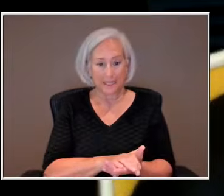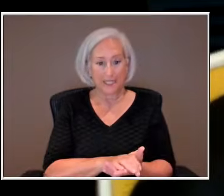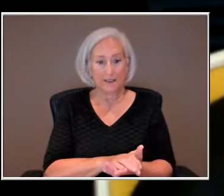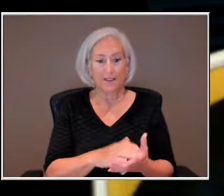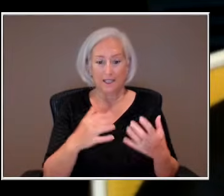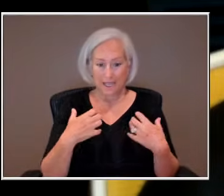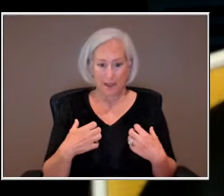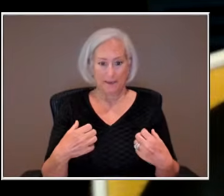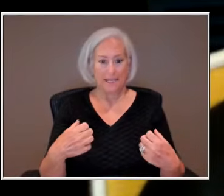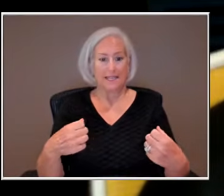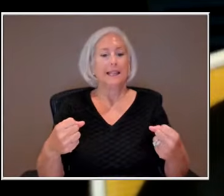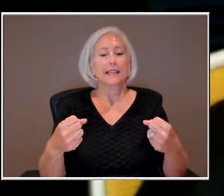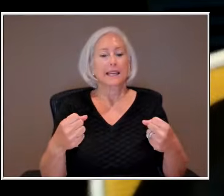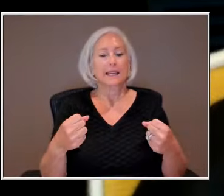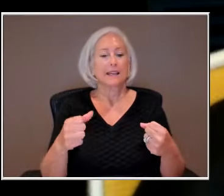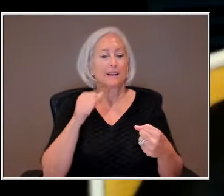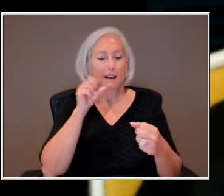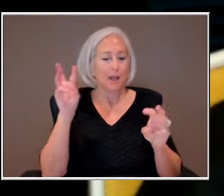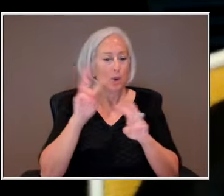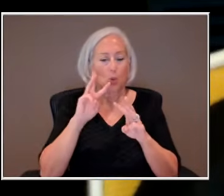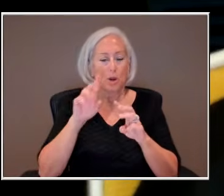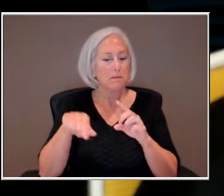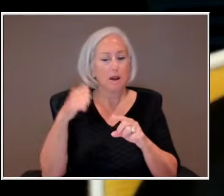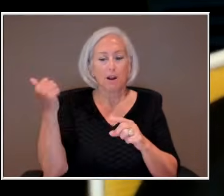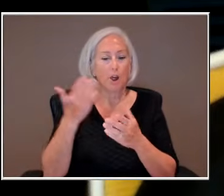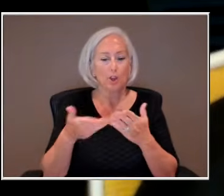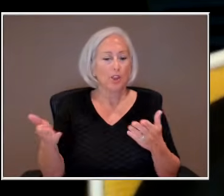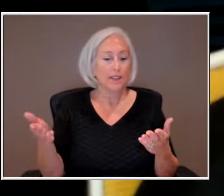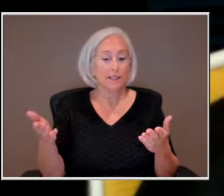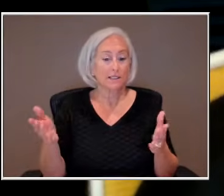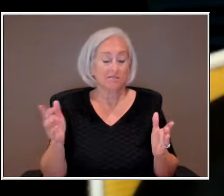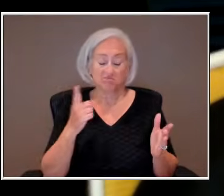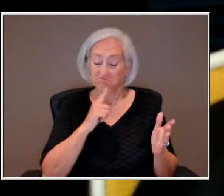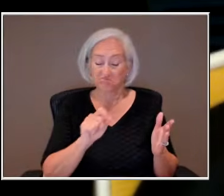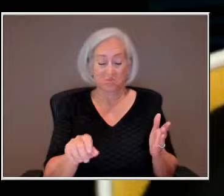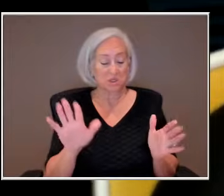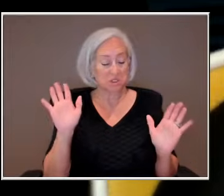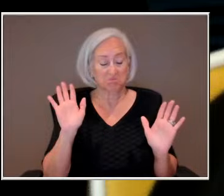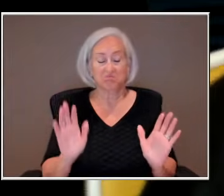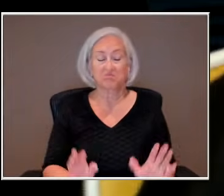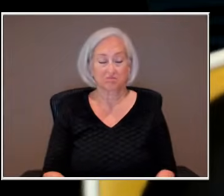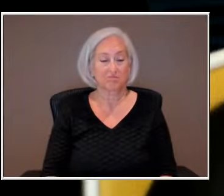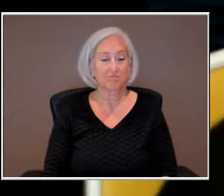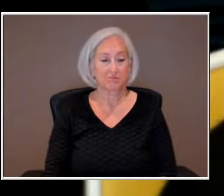and I don't worry about anything else. That's just the bottom line.